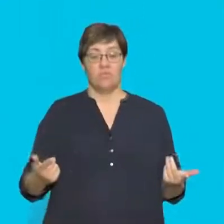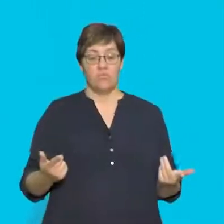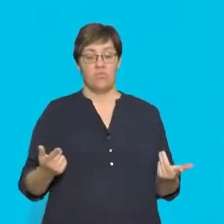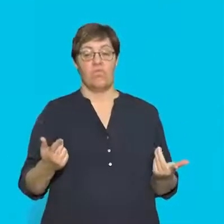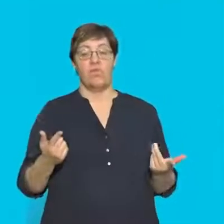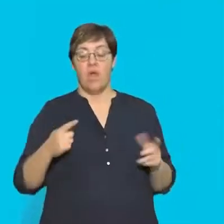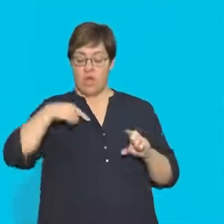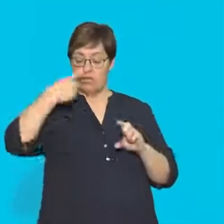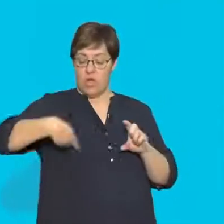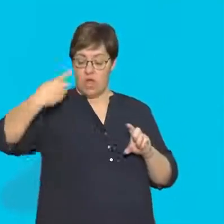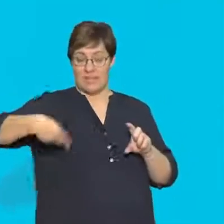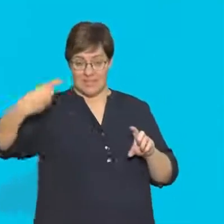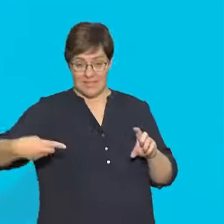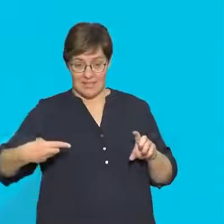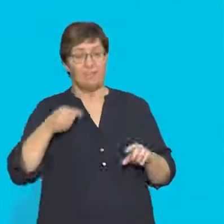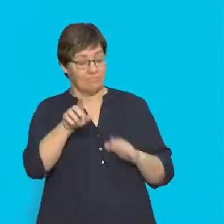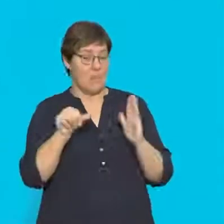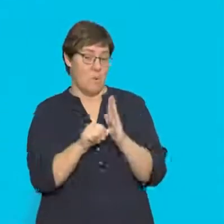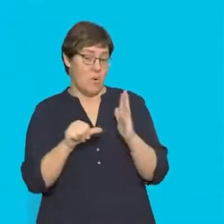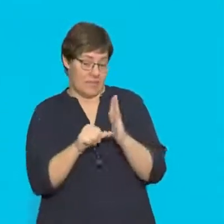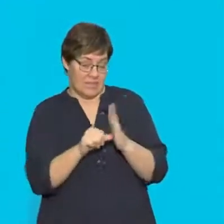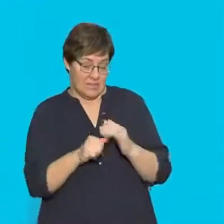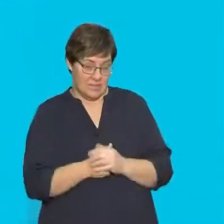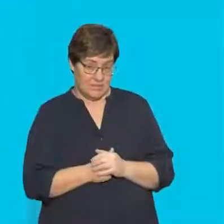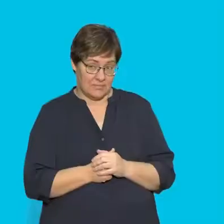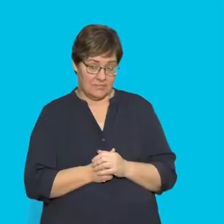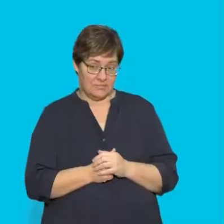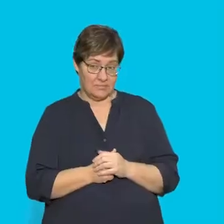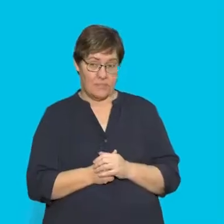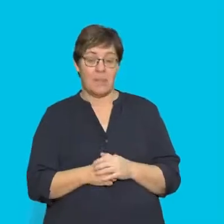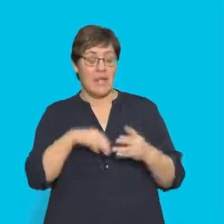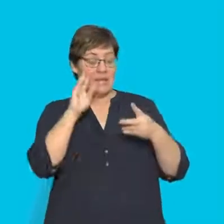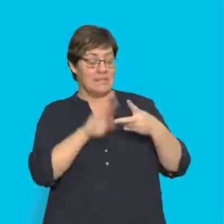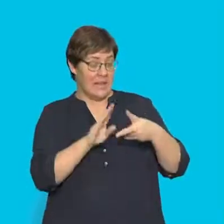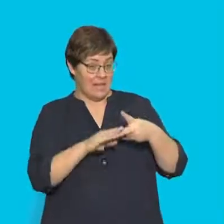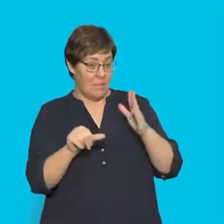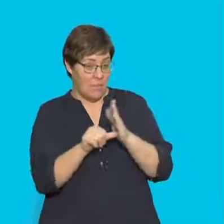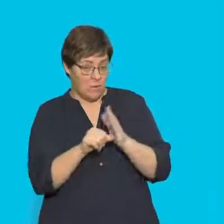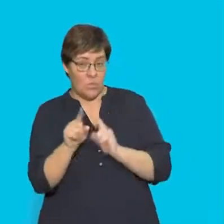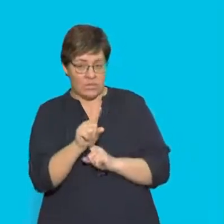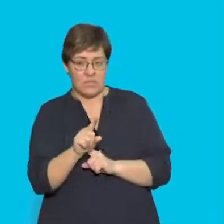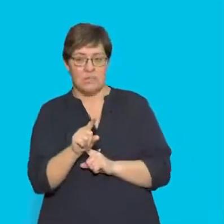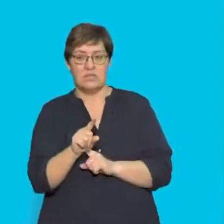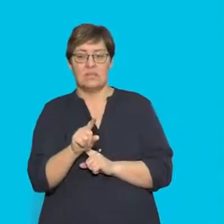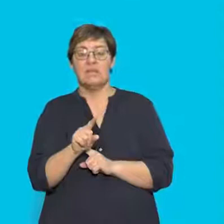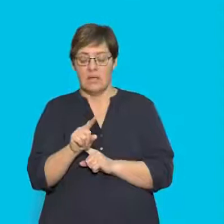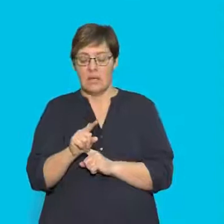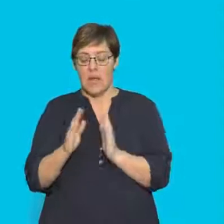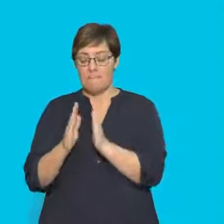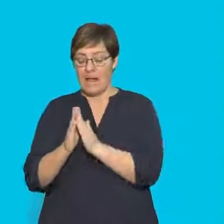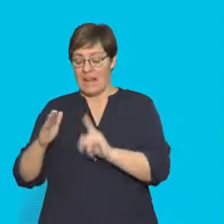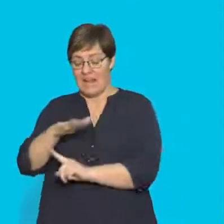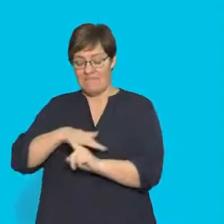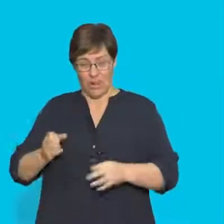on the coil is very important. The second thing that's important is the strength of the magnetic field. Now, you can